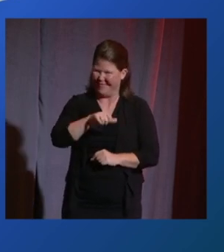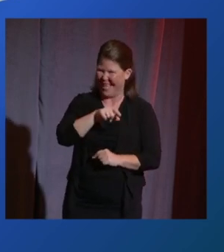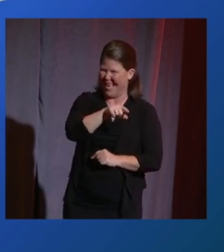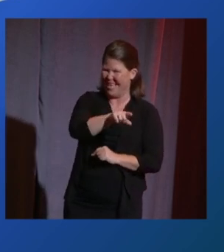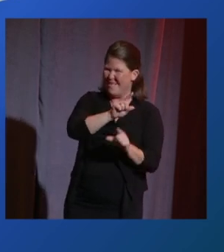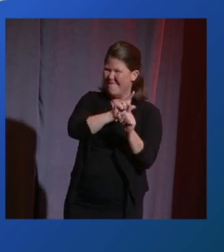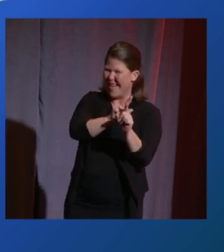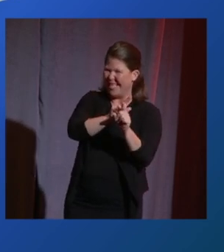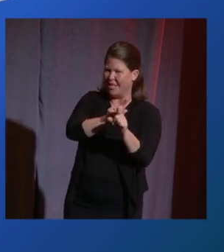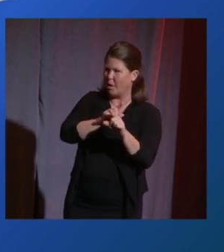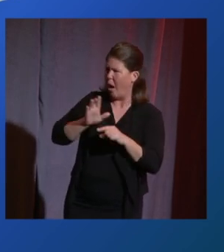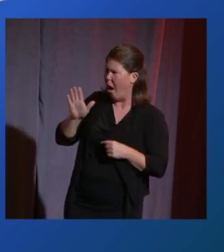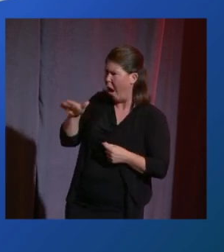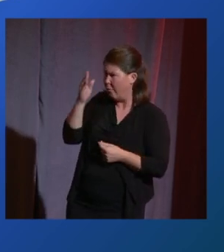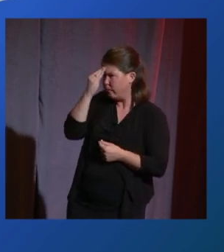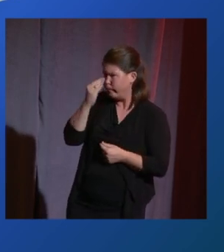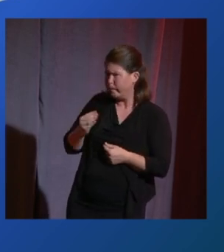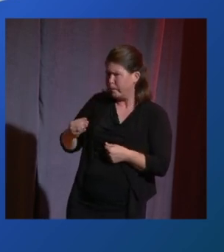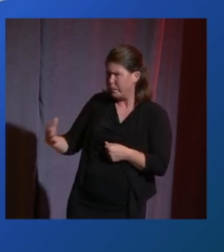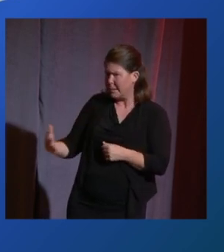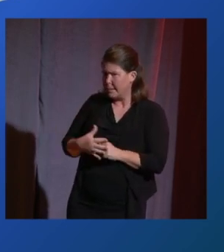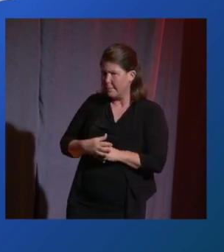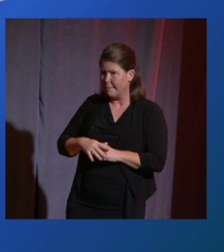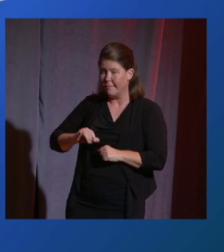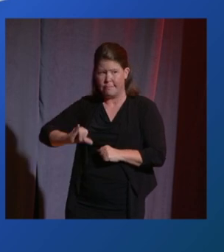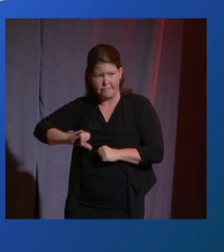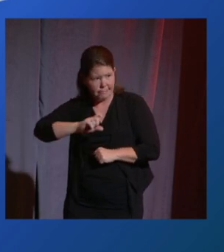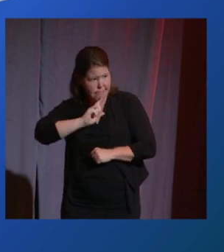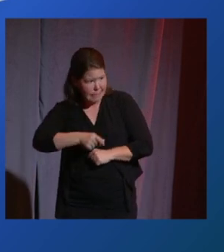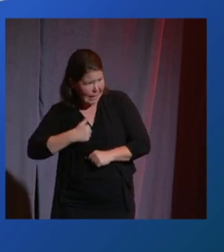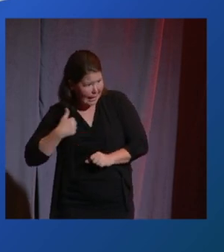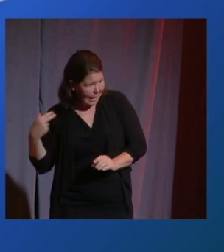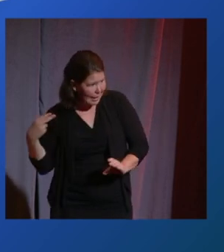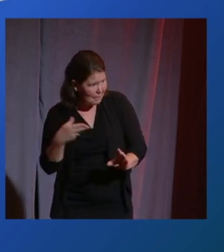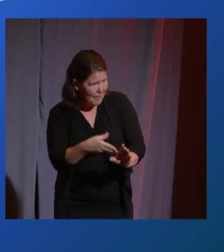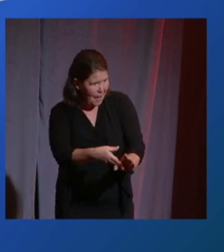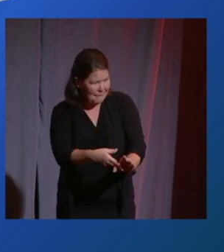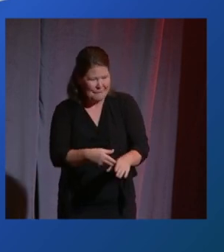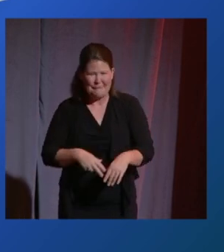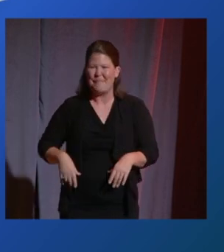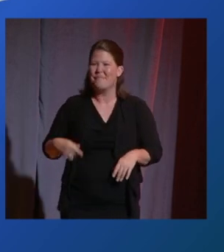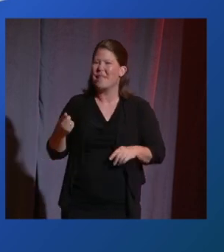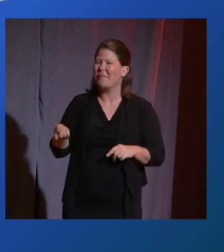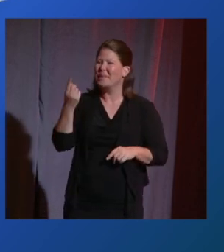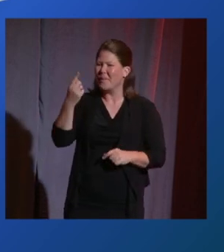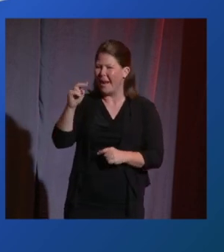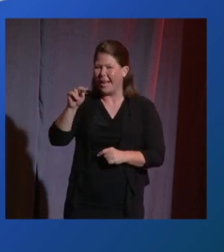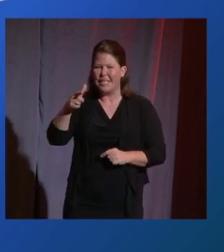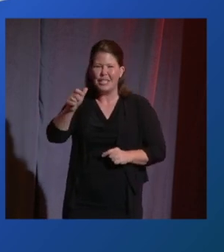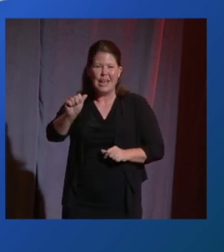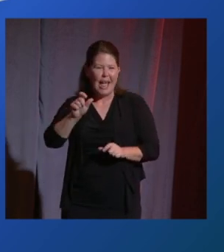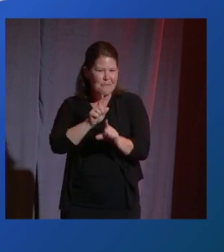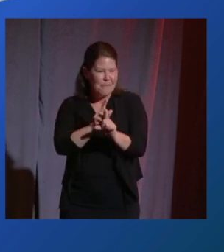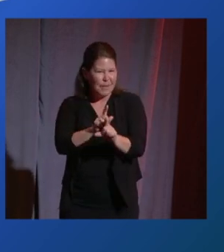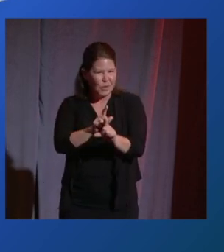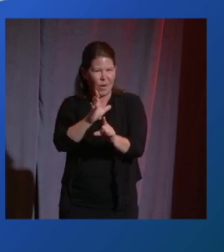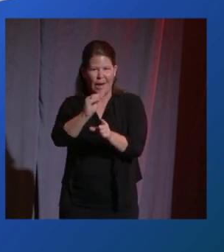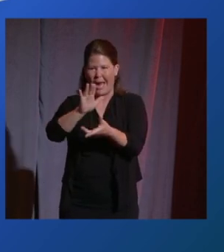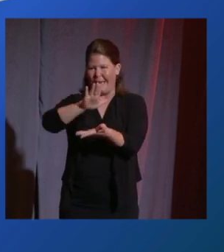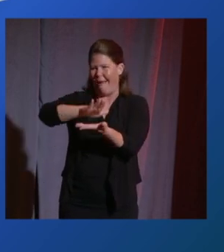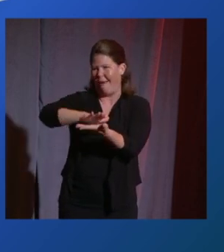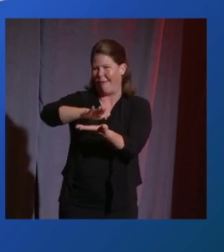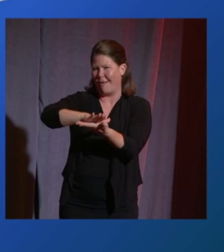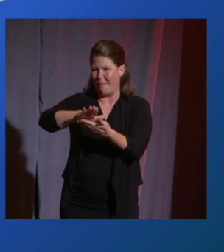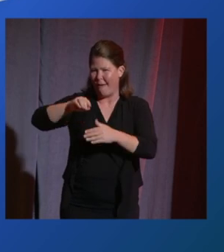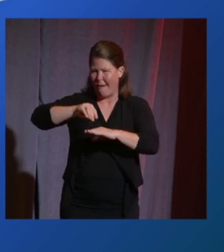very dear to me and um specifically one NGA mentor and um my academic adviser um formulated